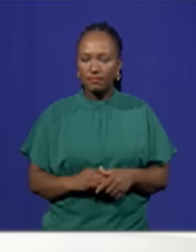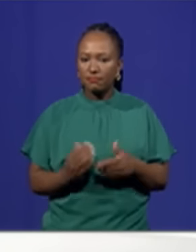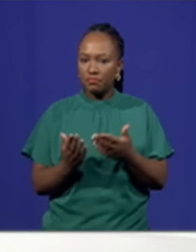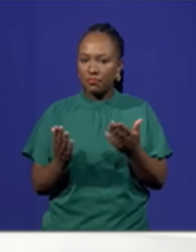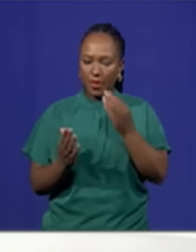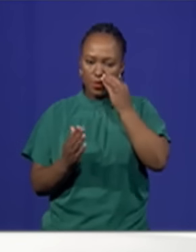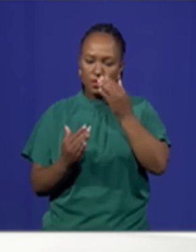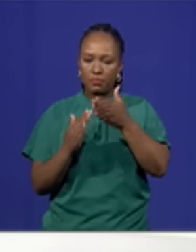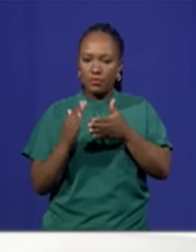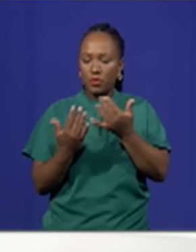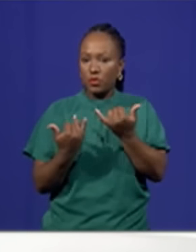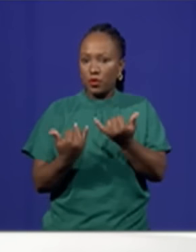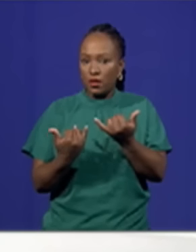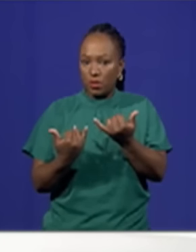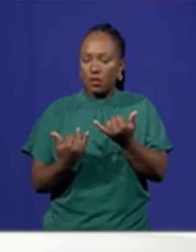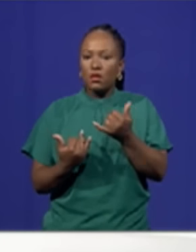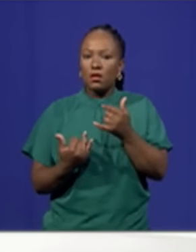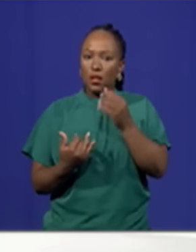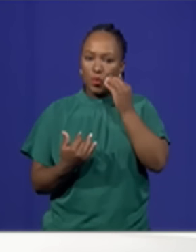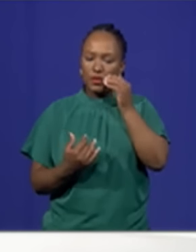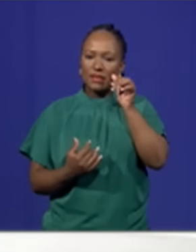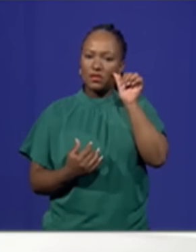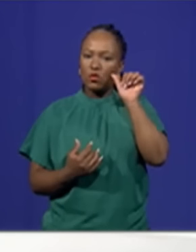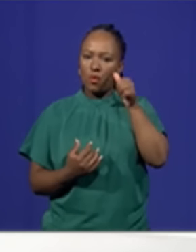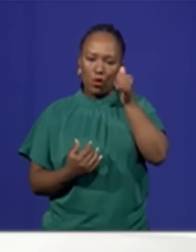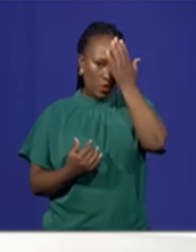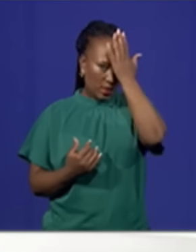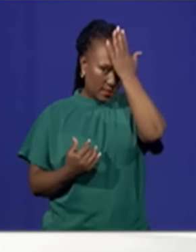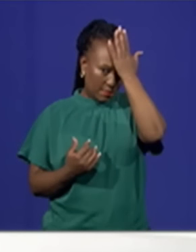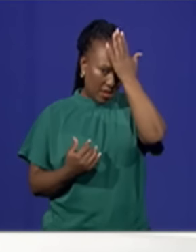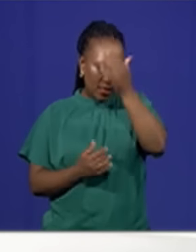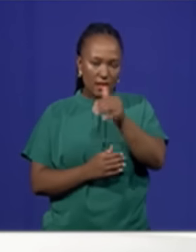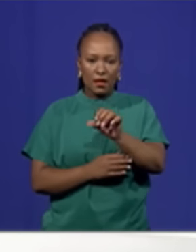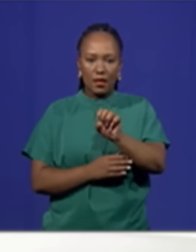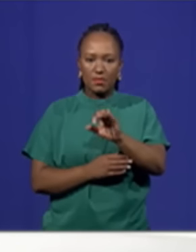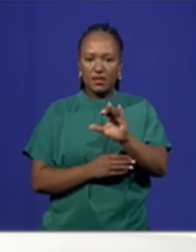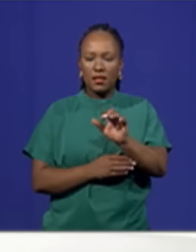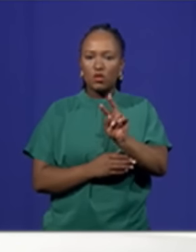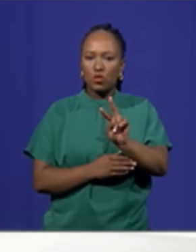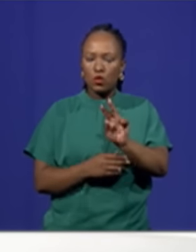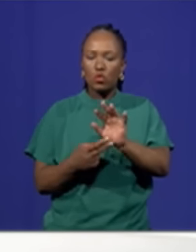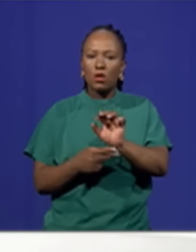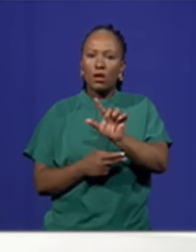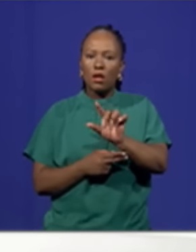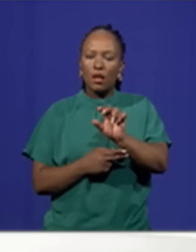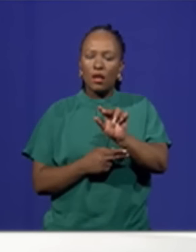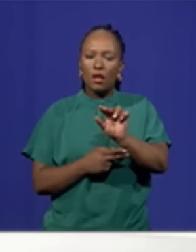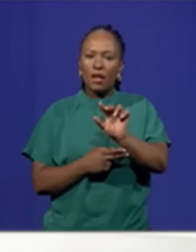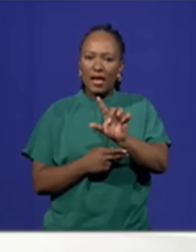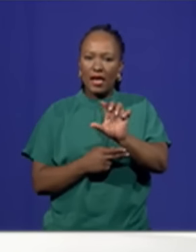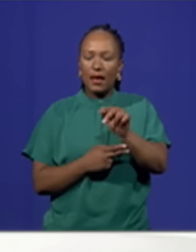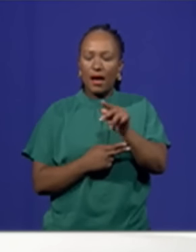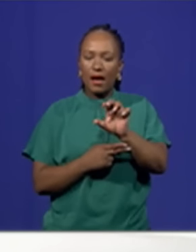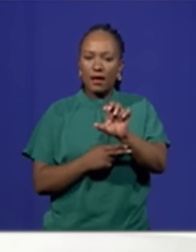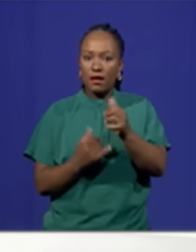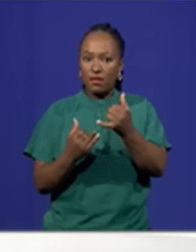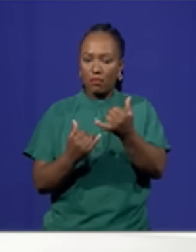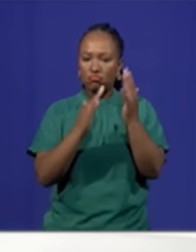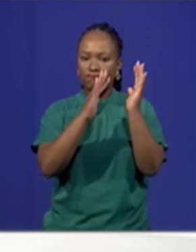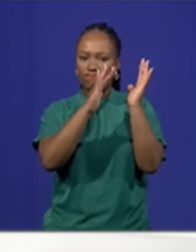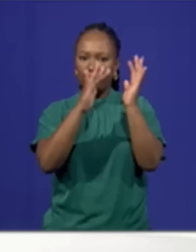Mogaetso dindelekalo tsa segonjono dikgang tsa sepedi di a latela ka moso mo SABC 2 le SABC le hae ga jana ke go tlola ka